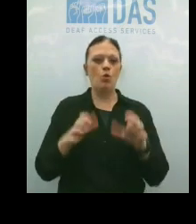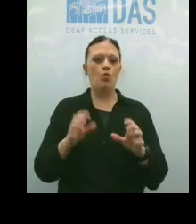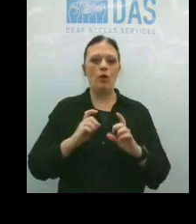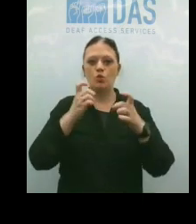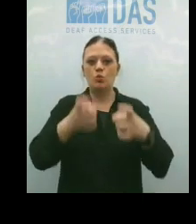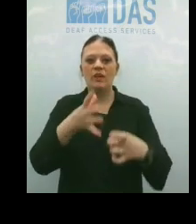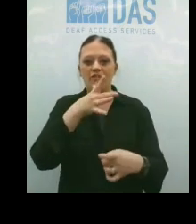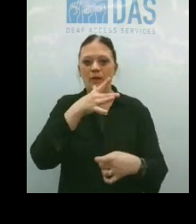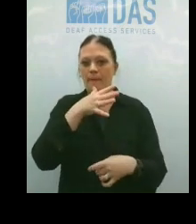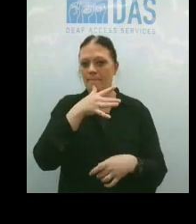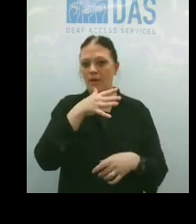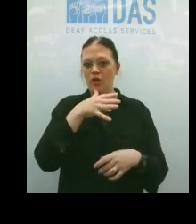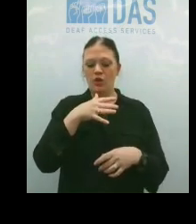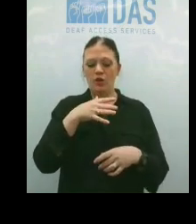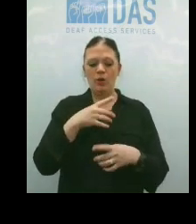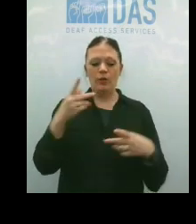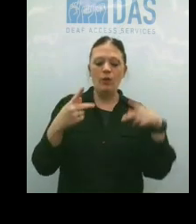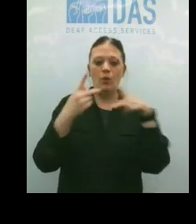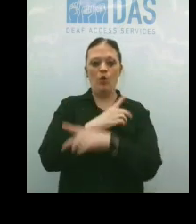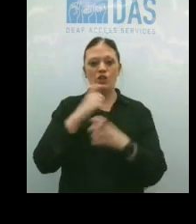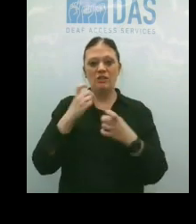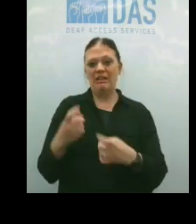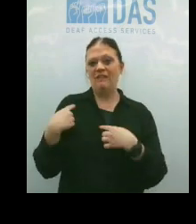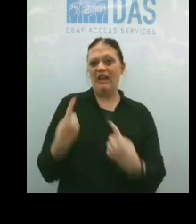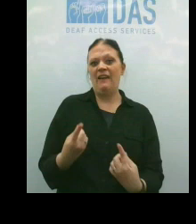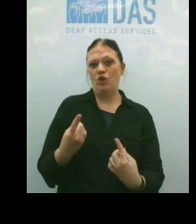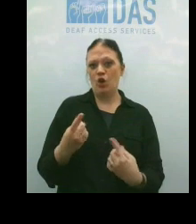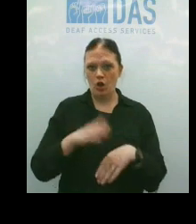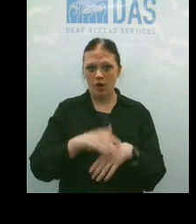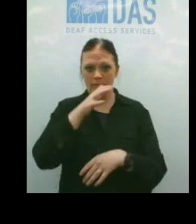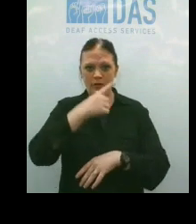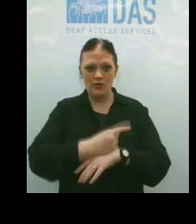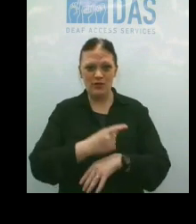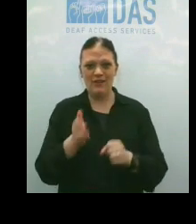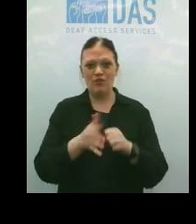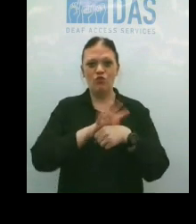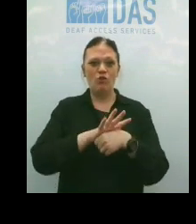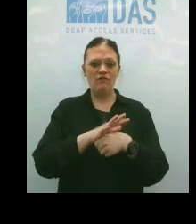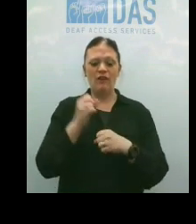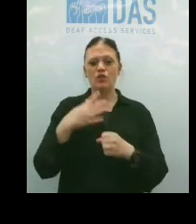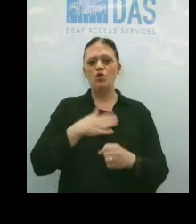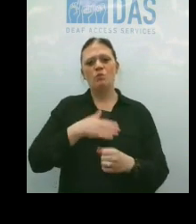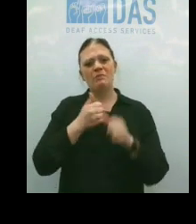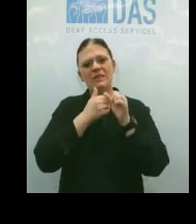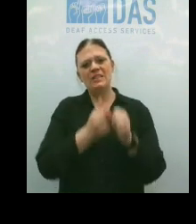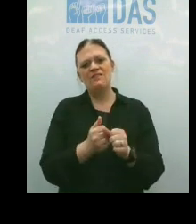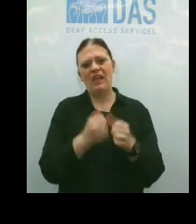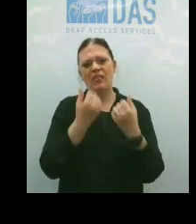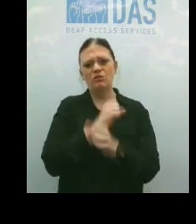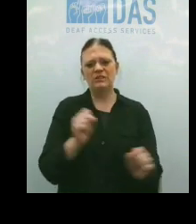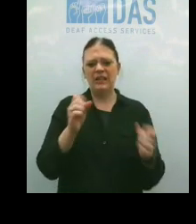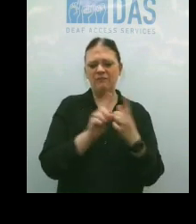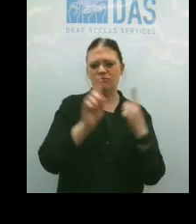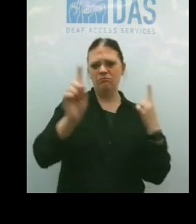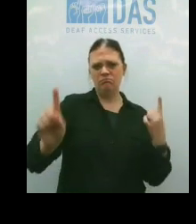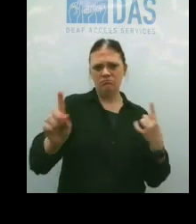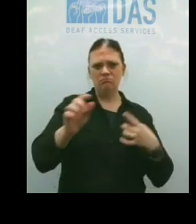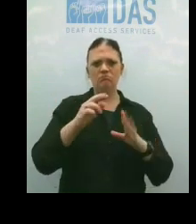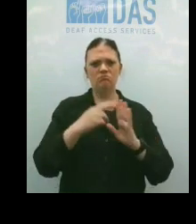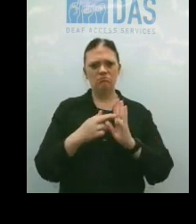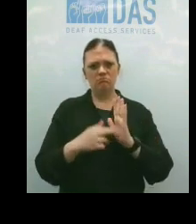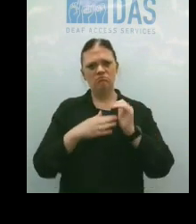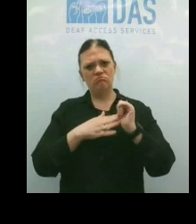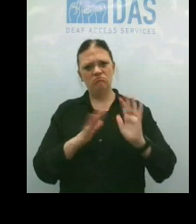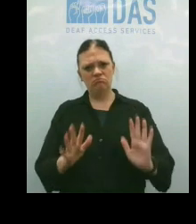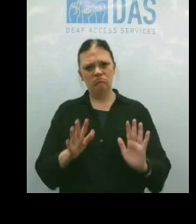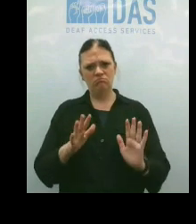mother the worst gift she could possibly get on Mother's Day, which is the coronavirus. So please follow safe social distancing guidelines and practices.